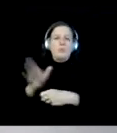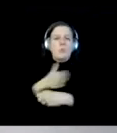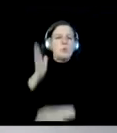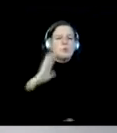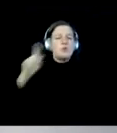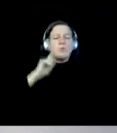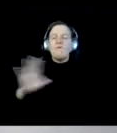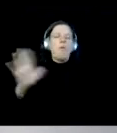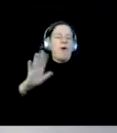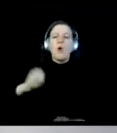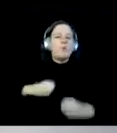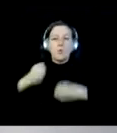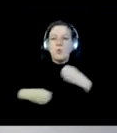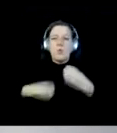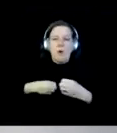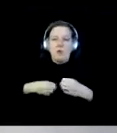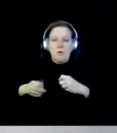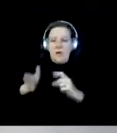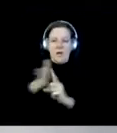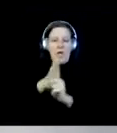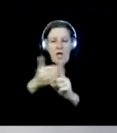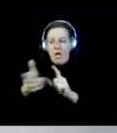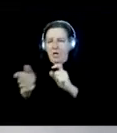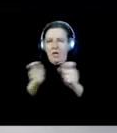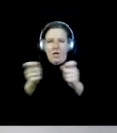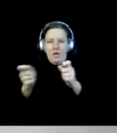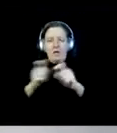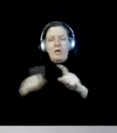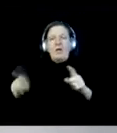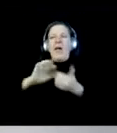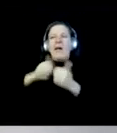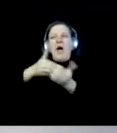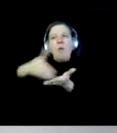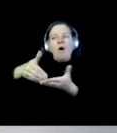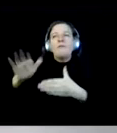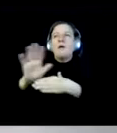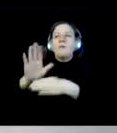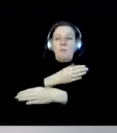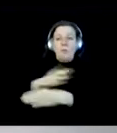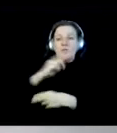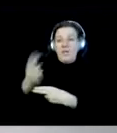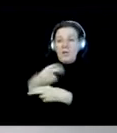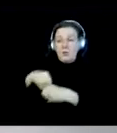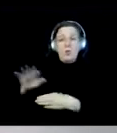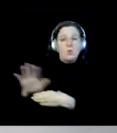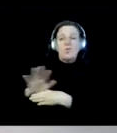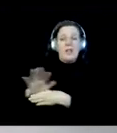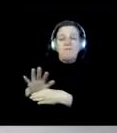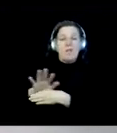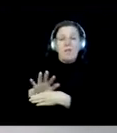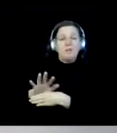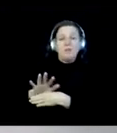emotionally manipulative, and that like the way that music often gets used in film just locks down the meaning too